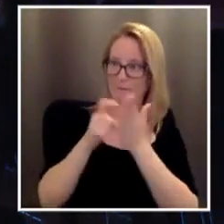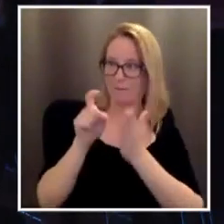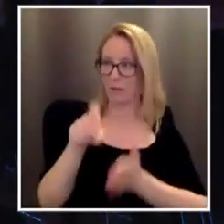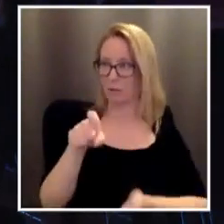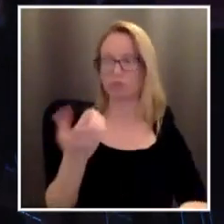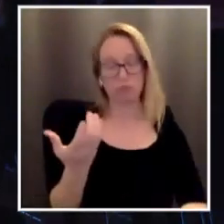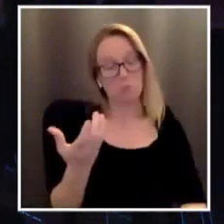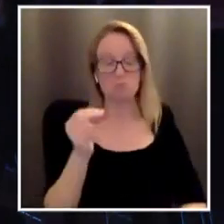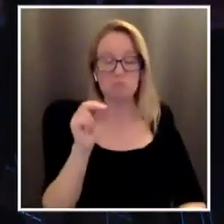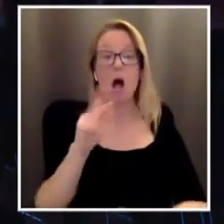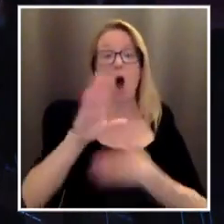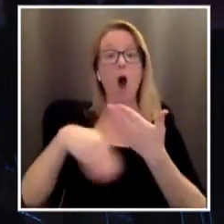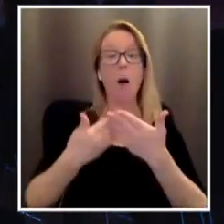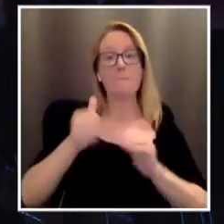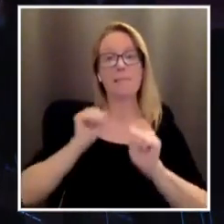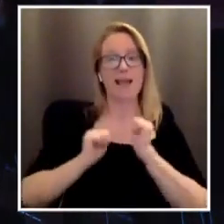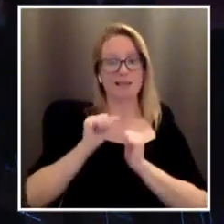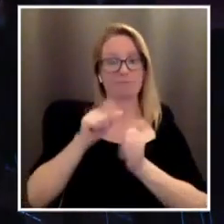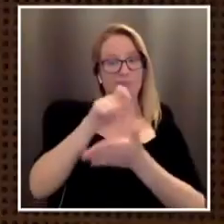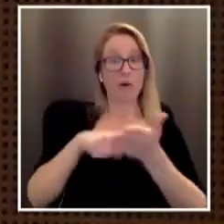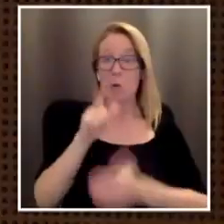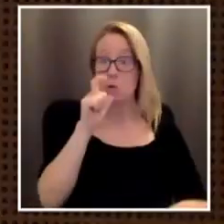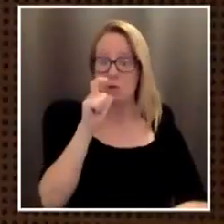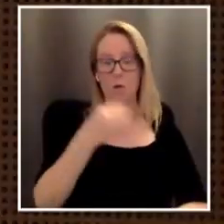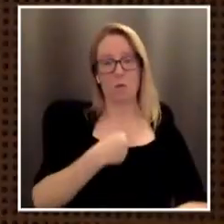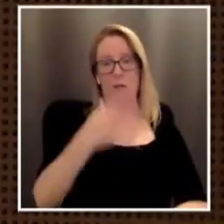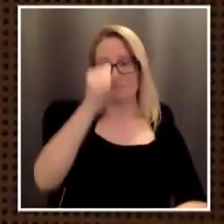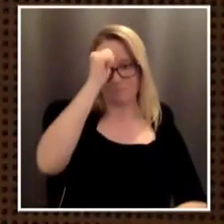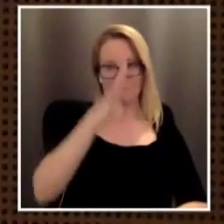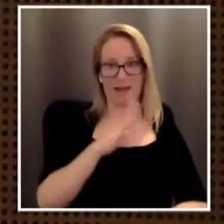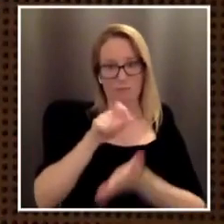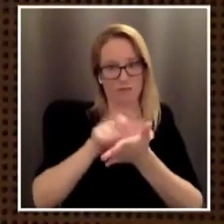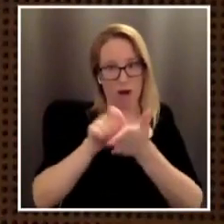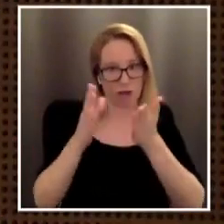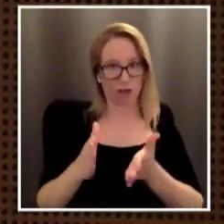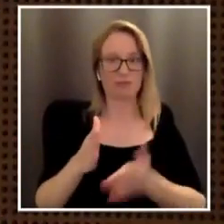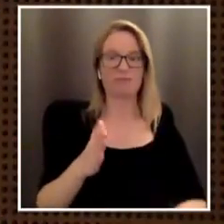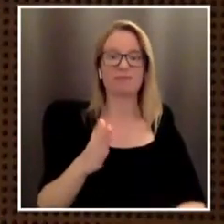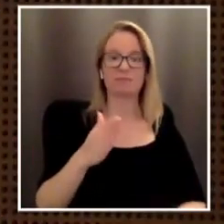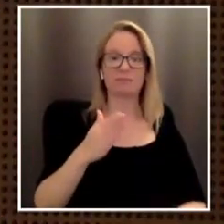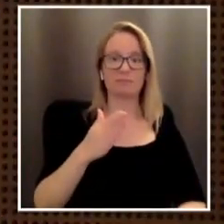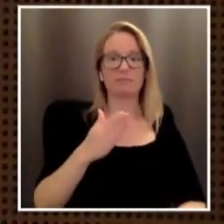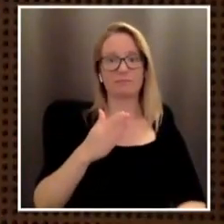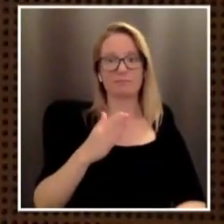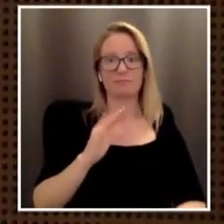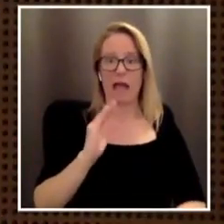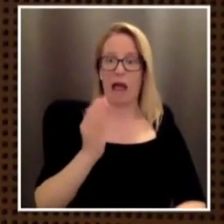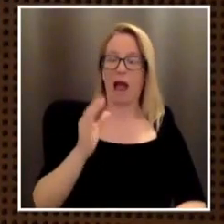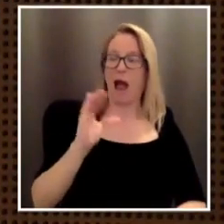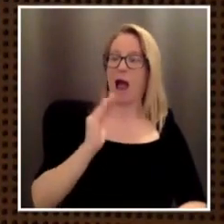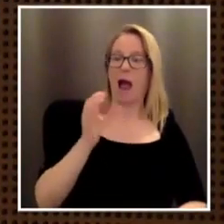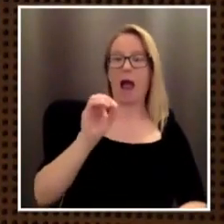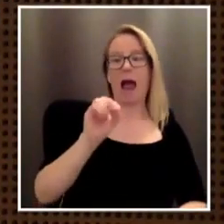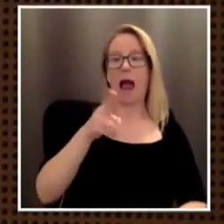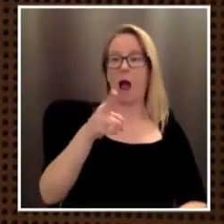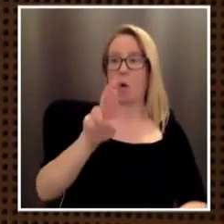All of the plays were by white male writers. In my year, it was Our Town by Thornton